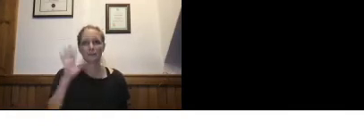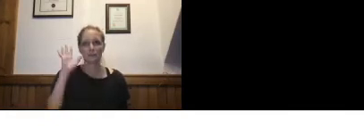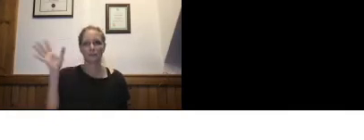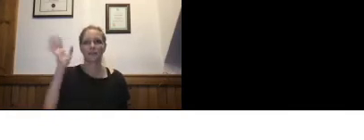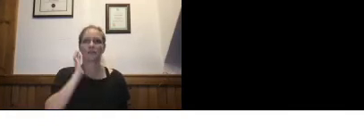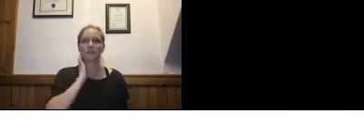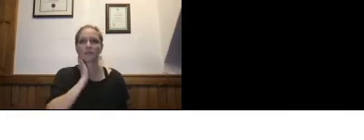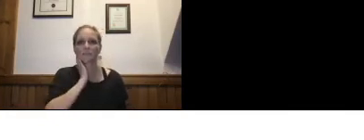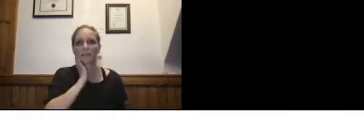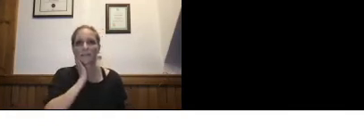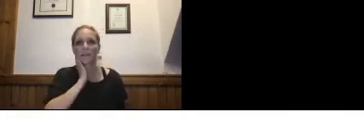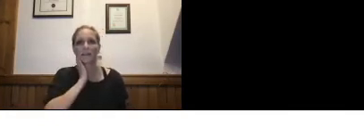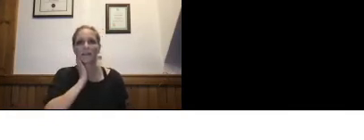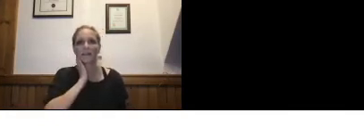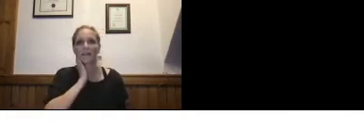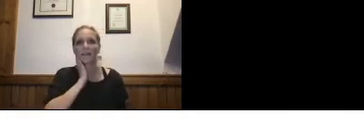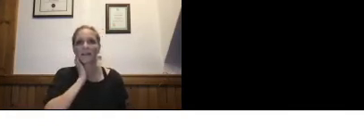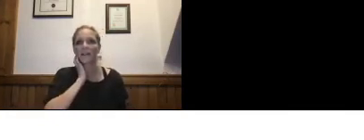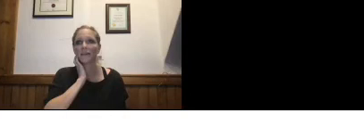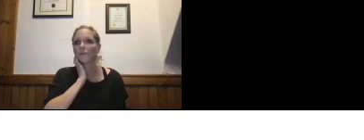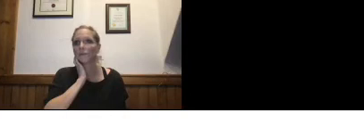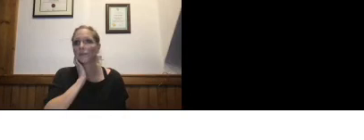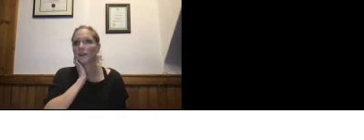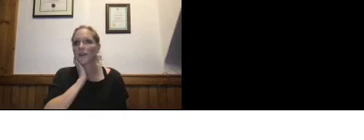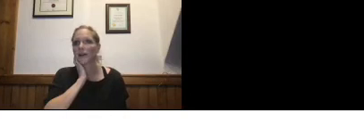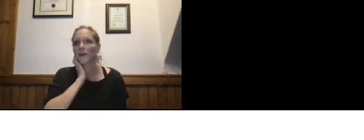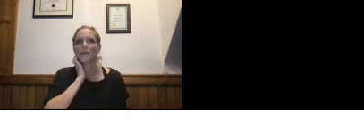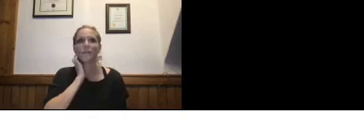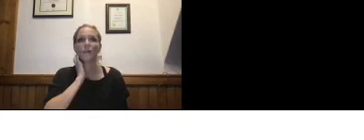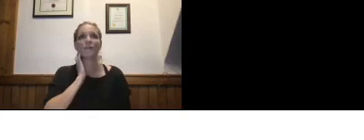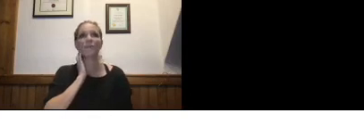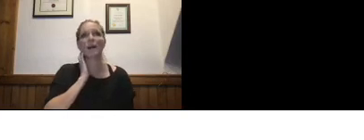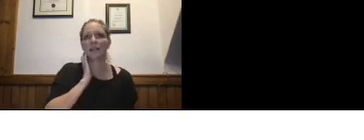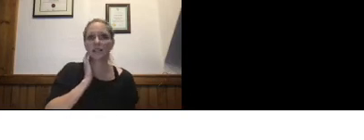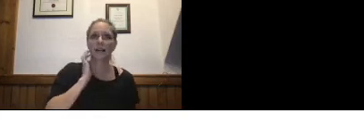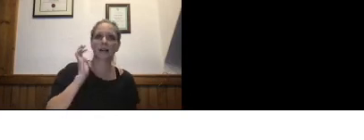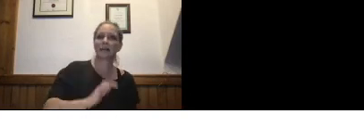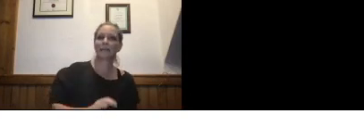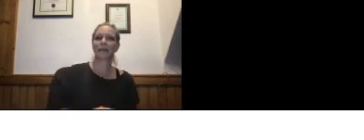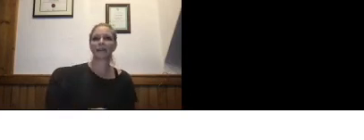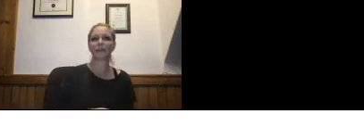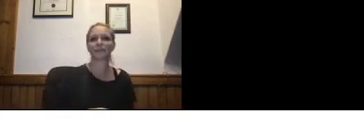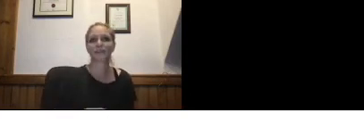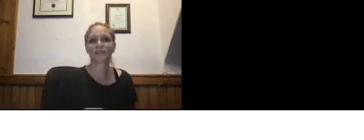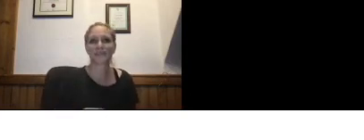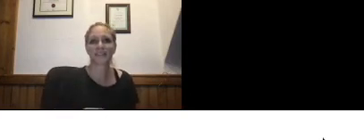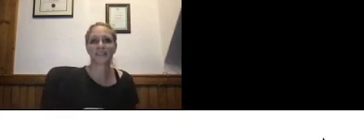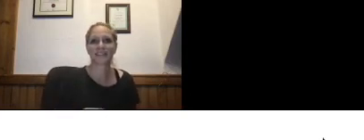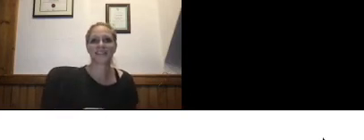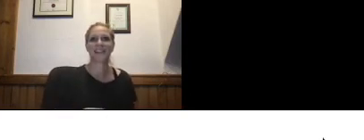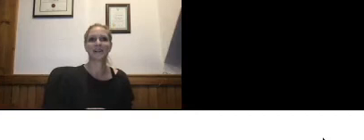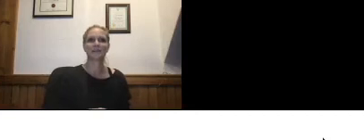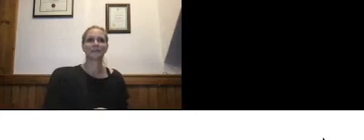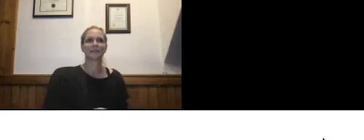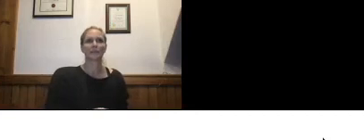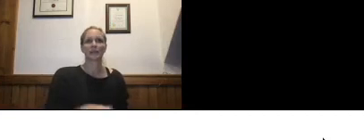many approaches, as Rachel explained, but it's not the only form of magic being used to